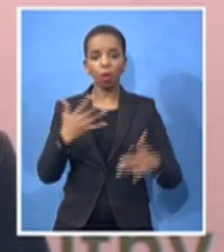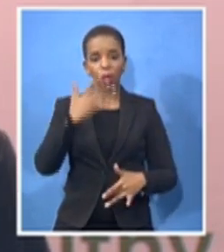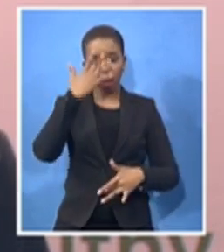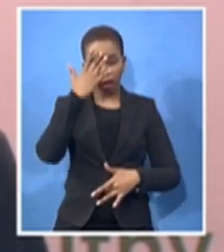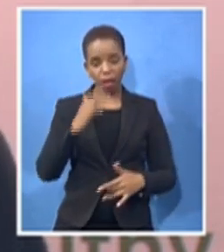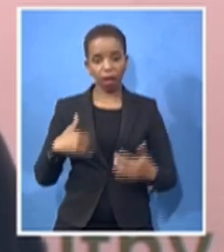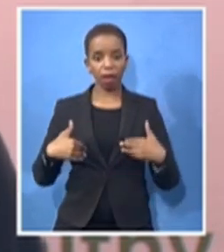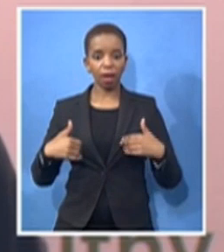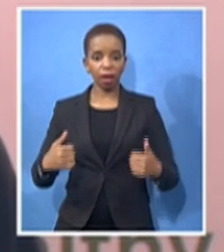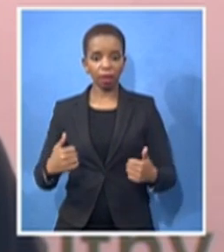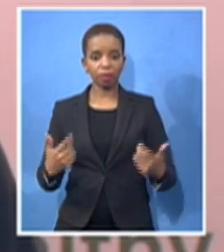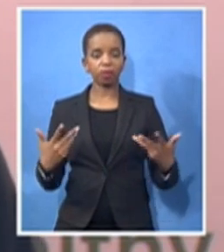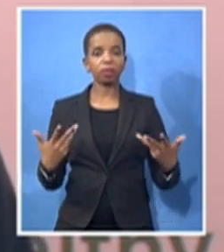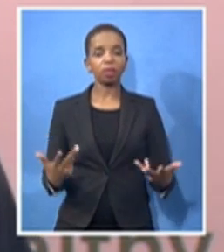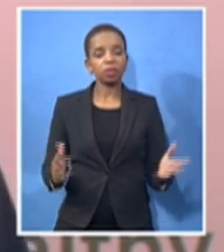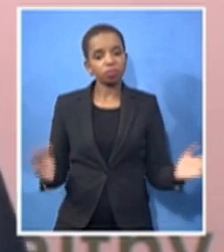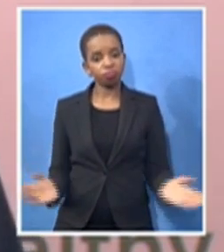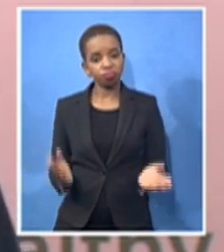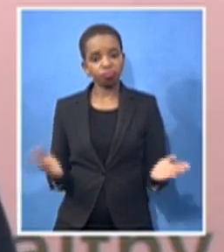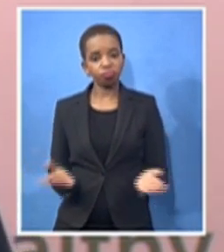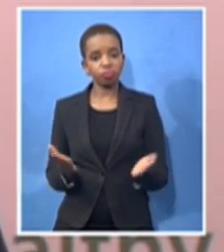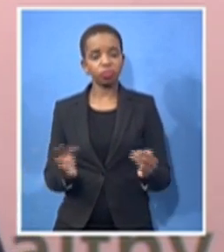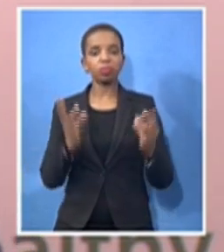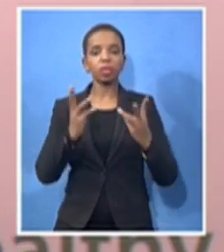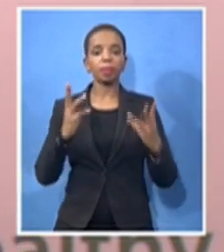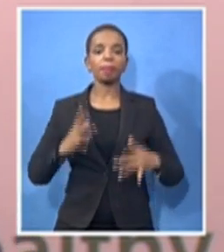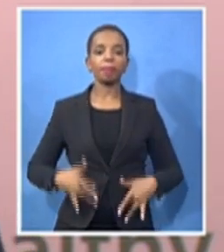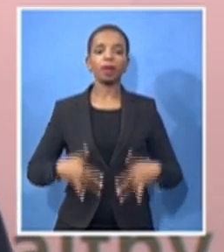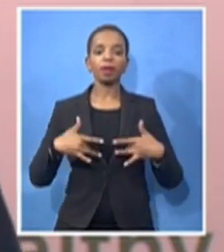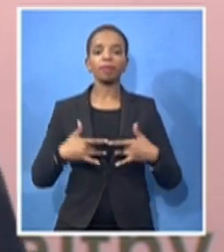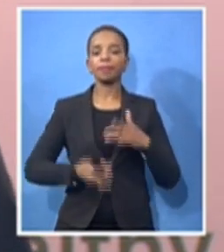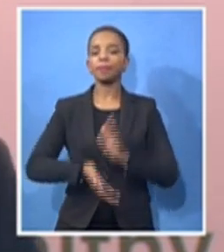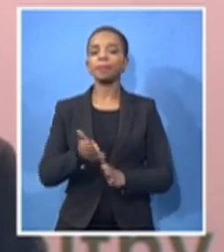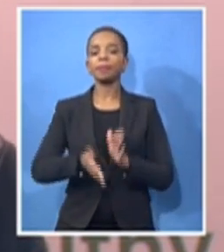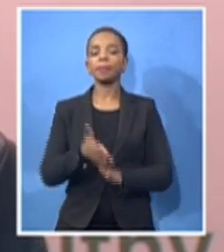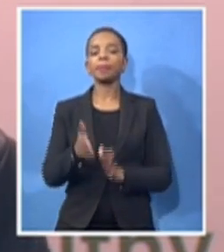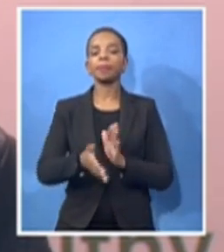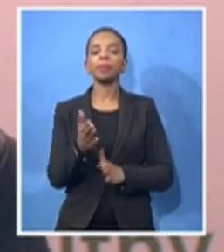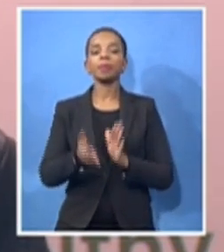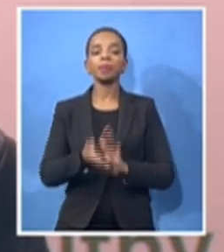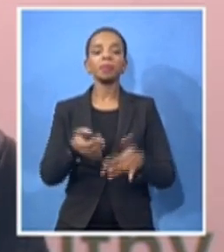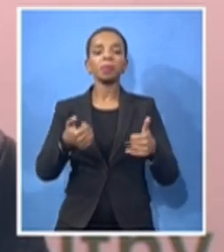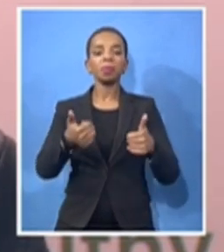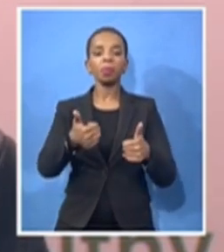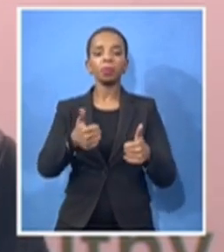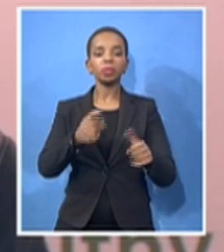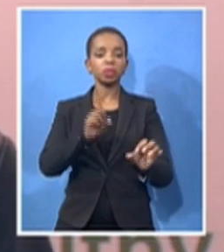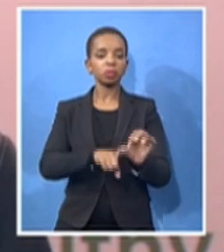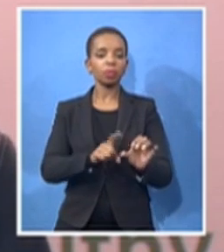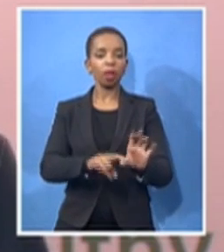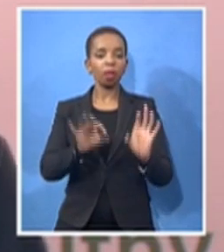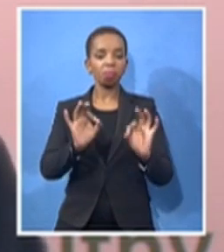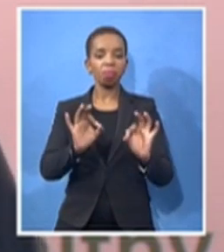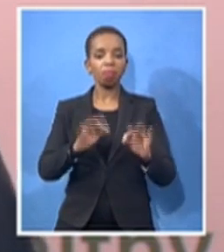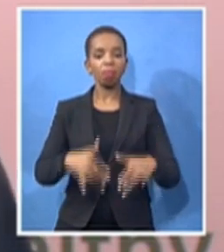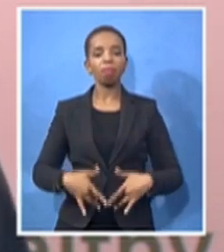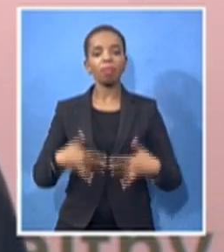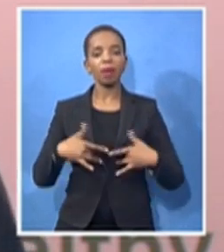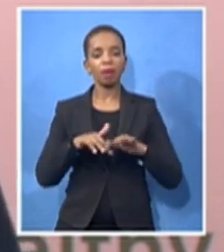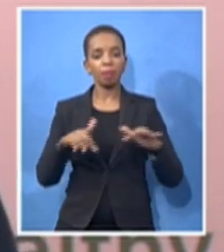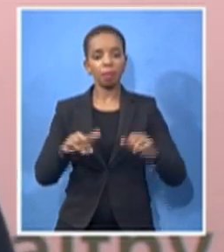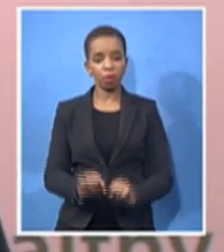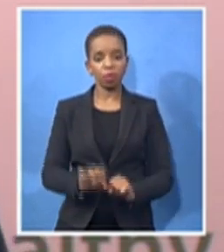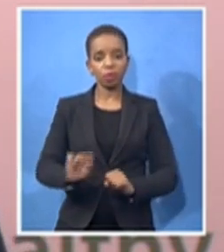and good quality life for South Africans. We are indeed very grateful for this, the ventilators,